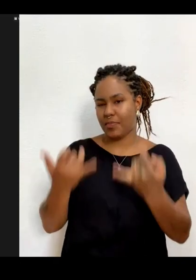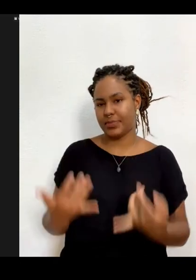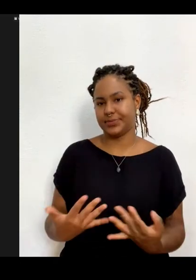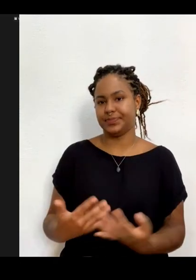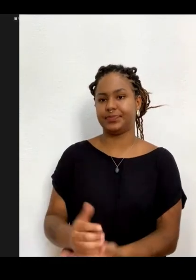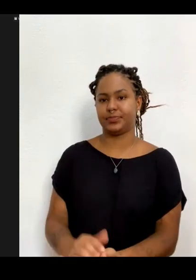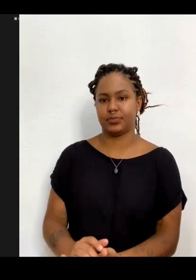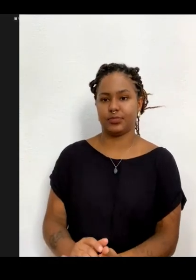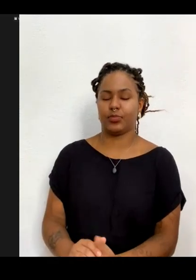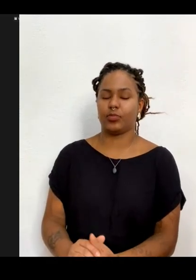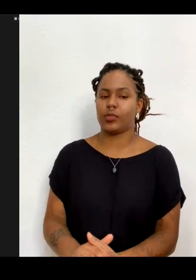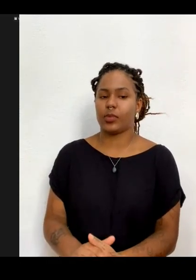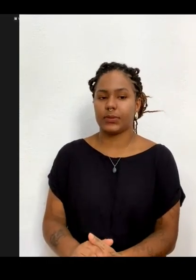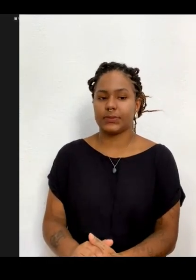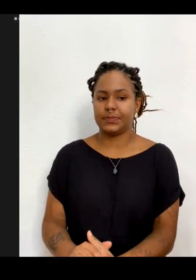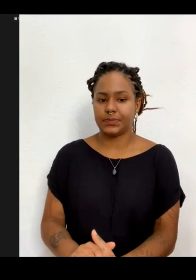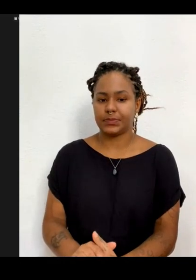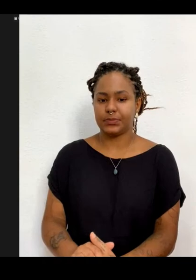inclusive